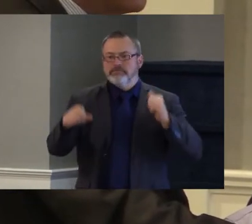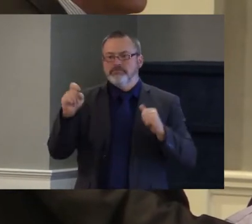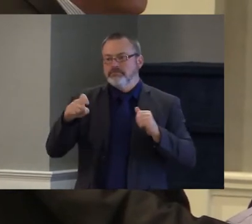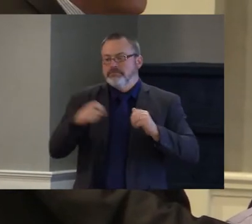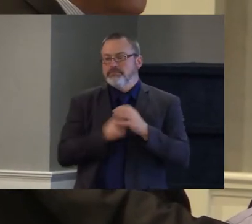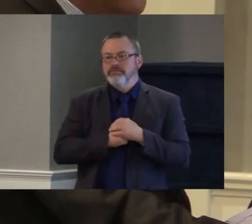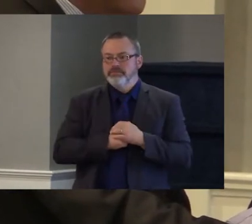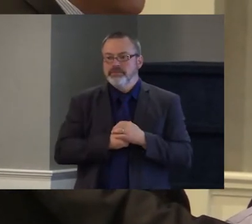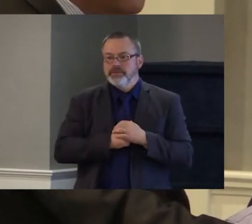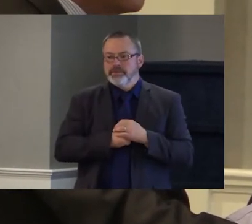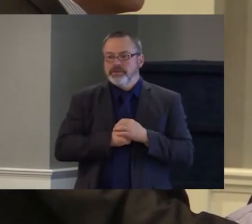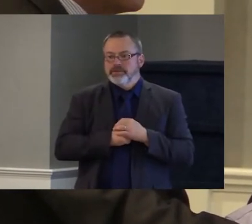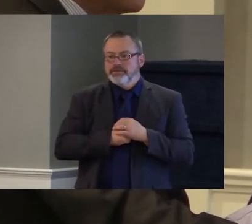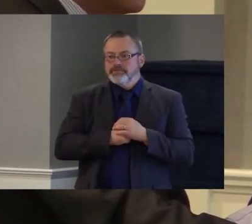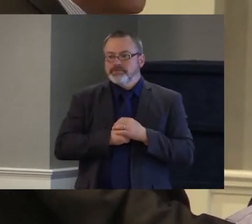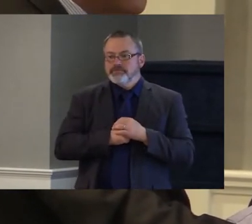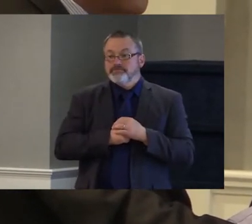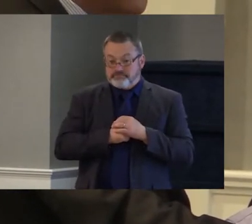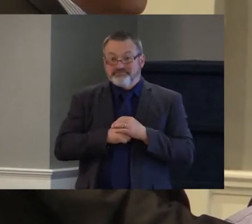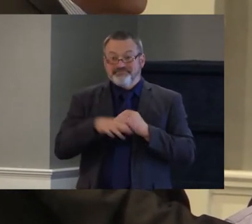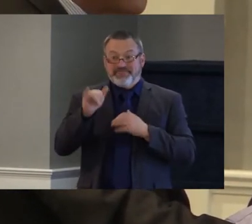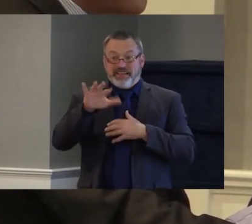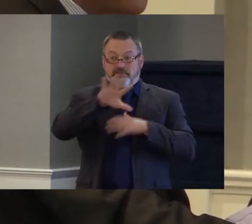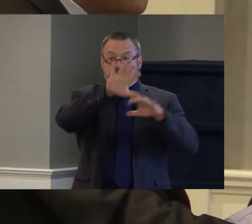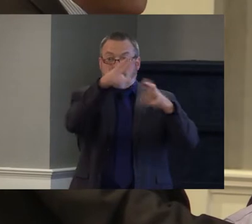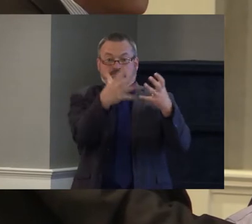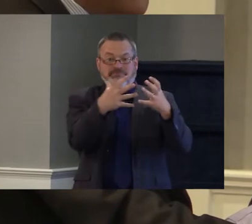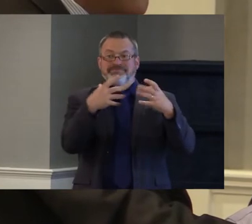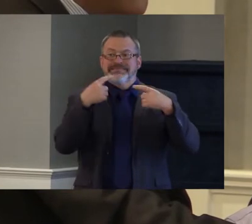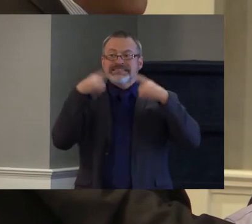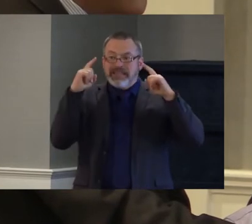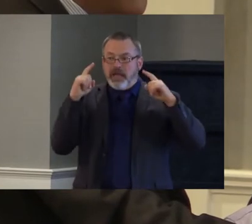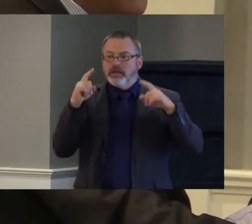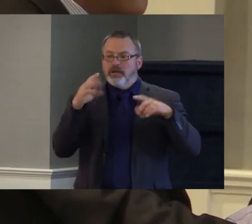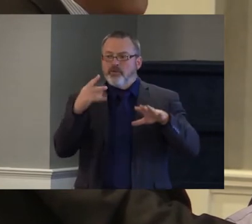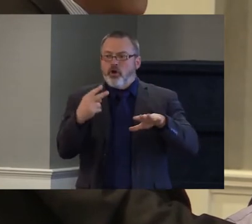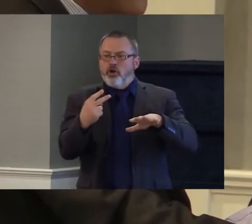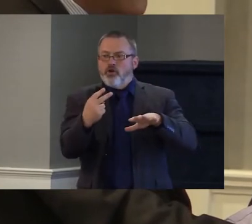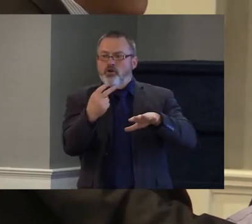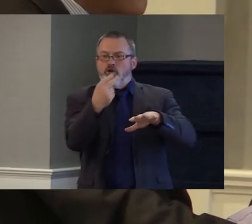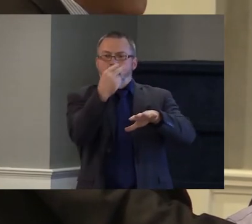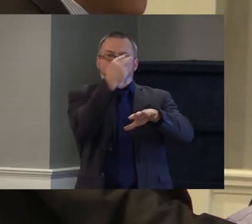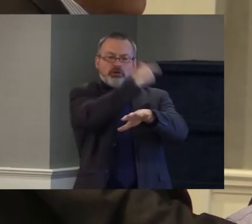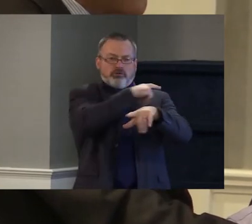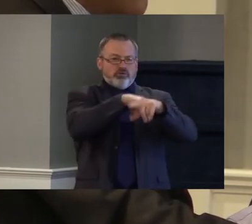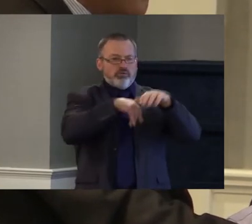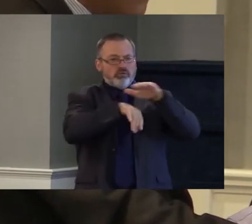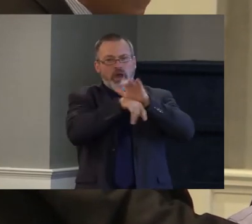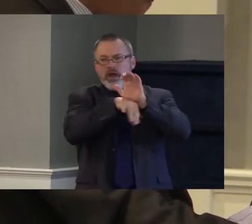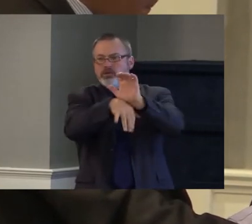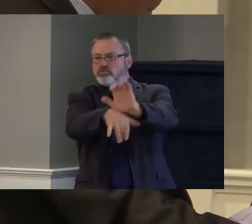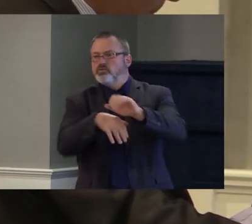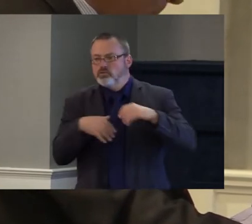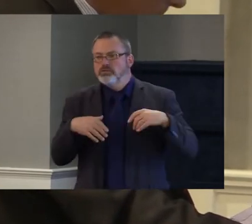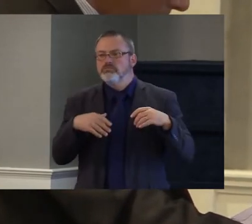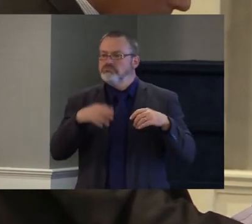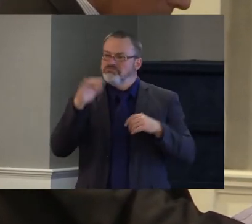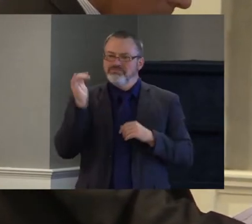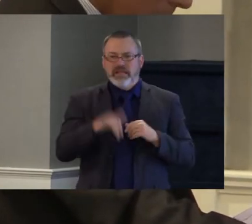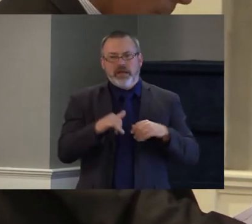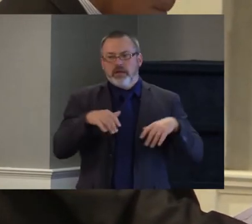movement can be traced back to grassroots efforts like these. As well as the strong leadership of people like